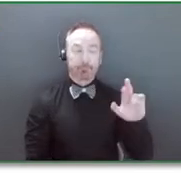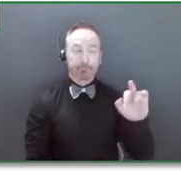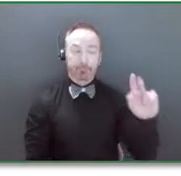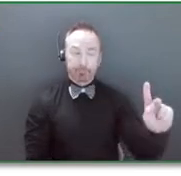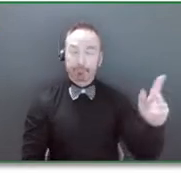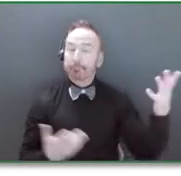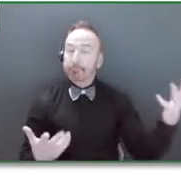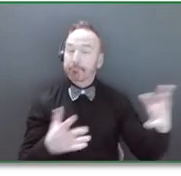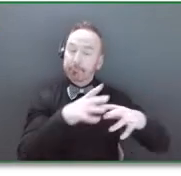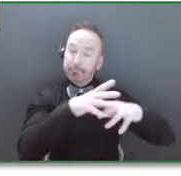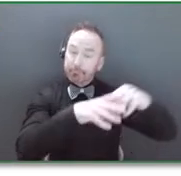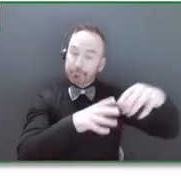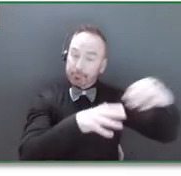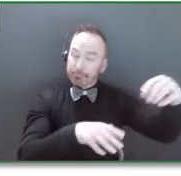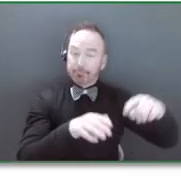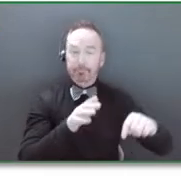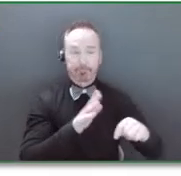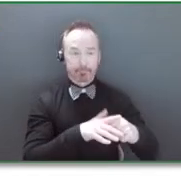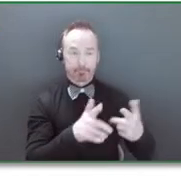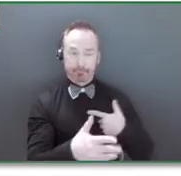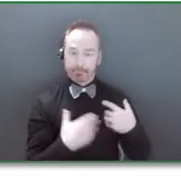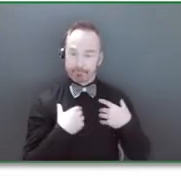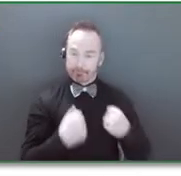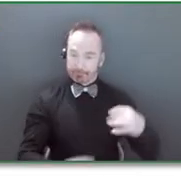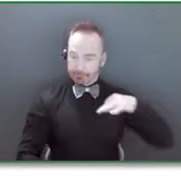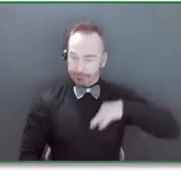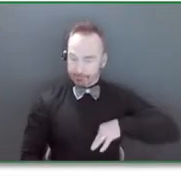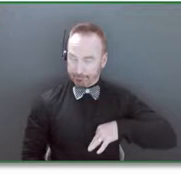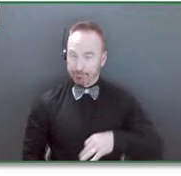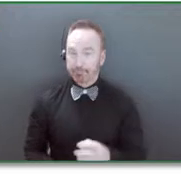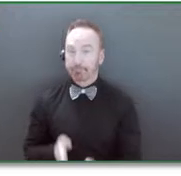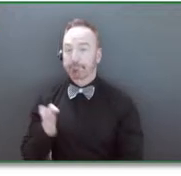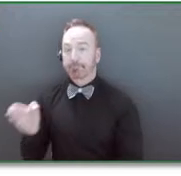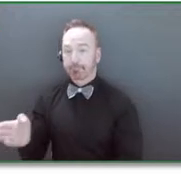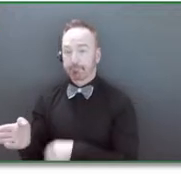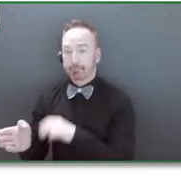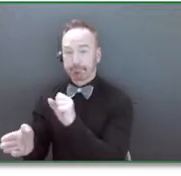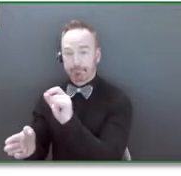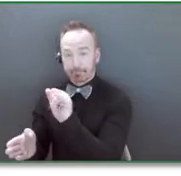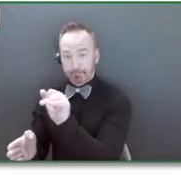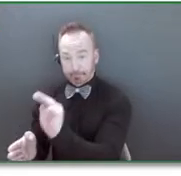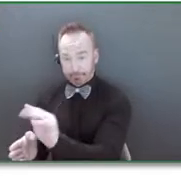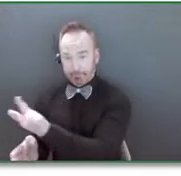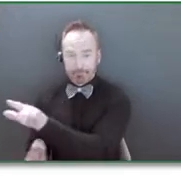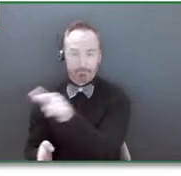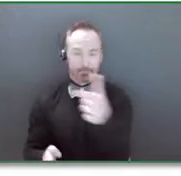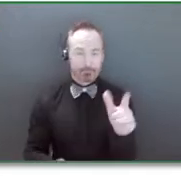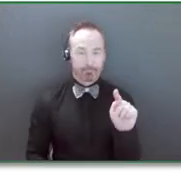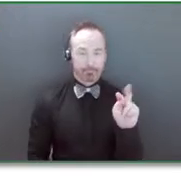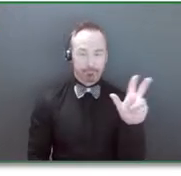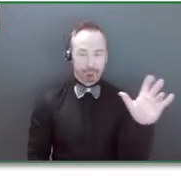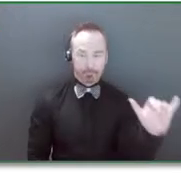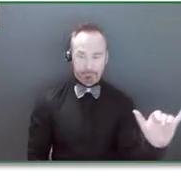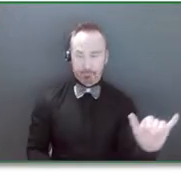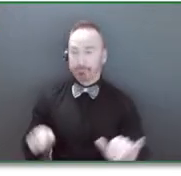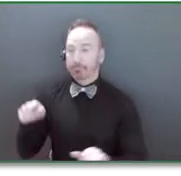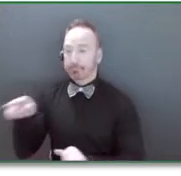benefits. Simon is presenting first through a pre-recorded talk, and then we'll welcome Tracey. Welcome, Simon and